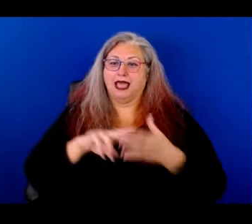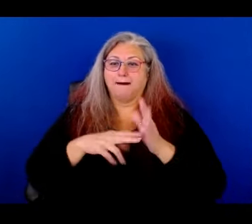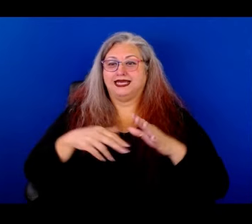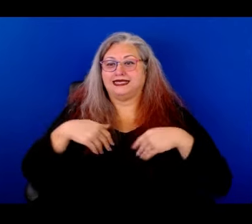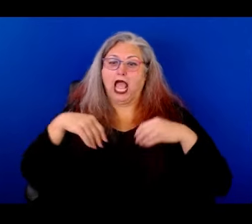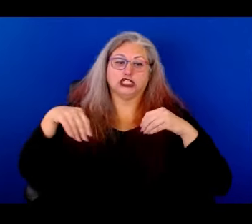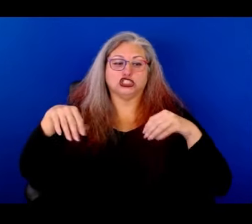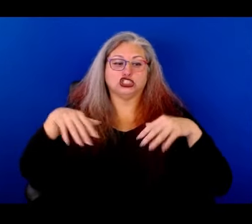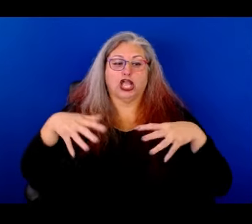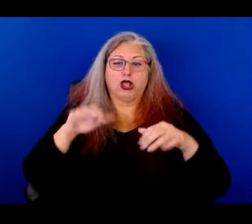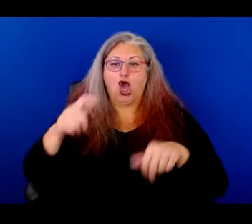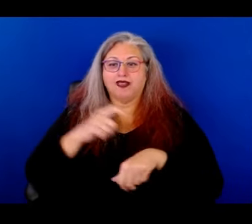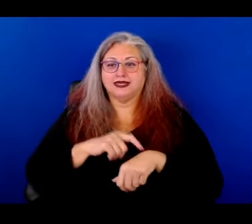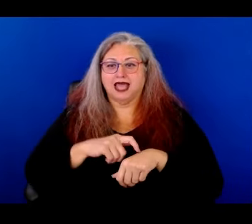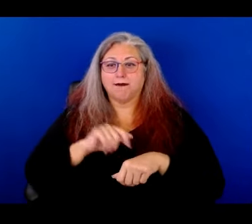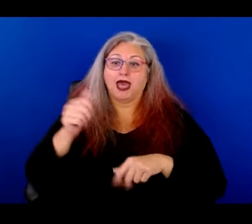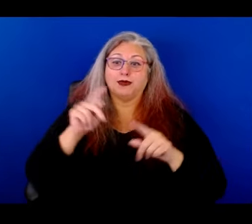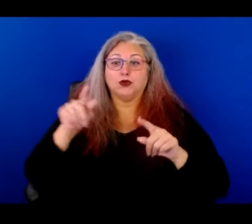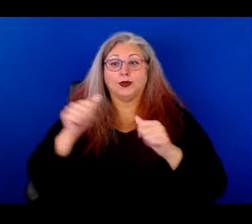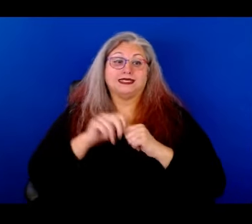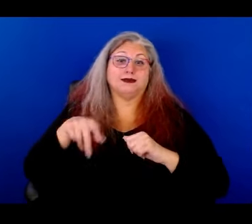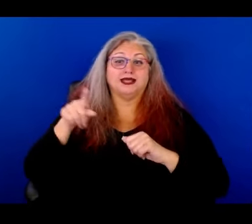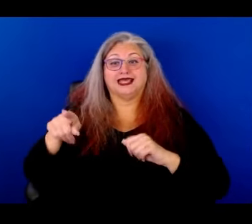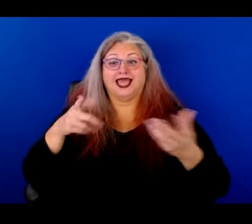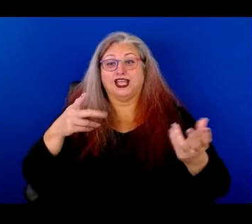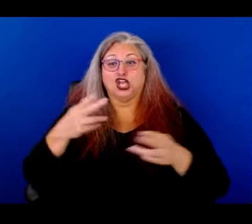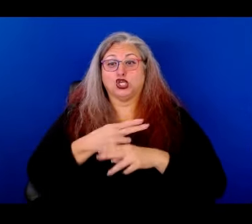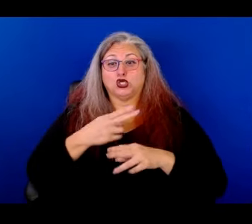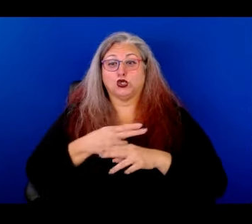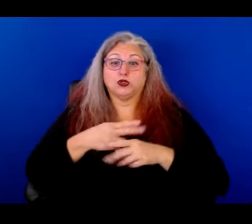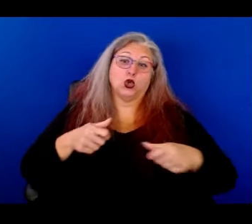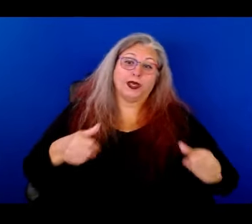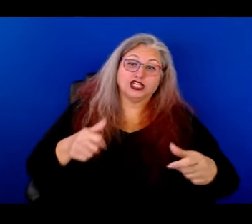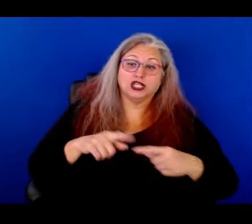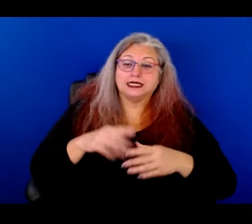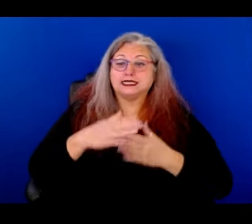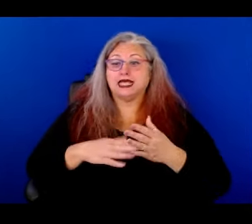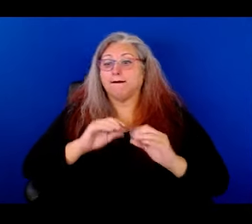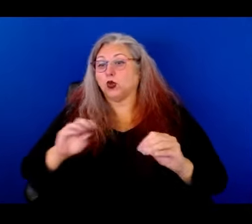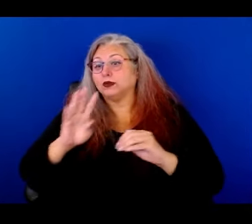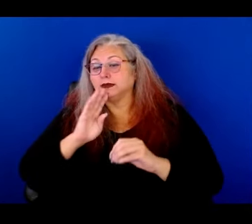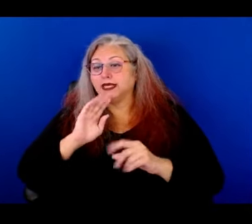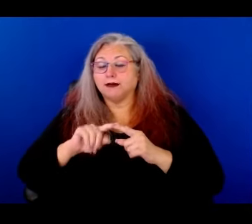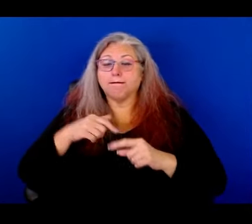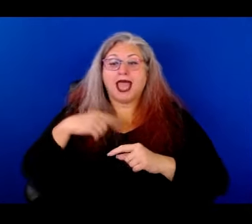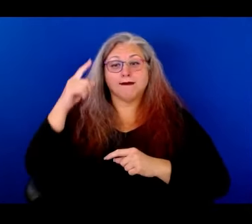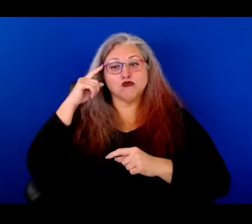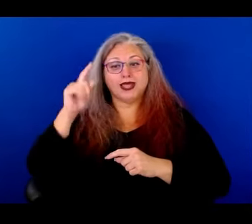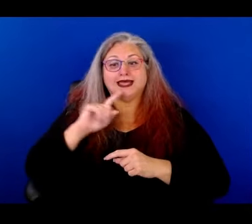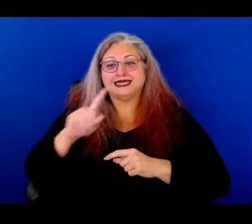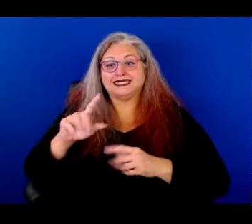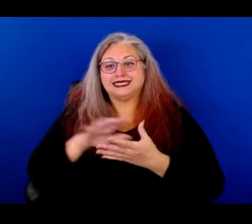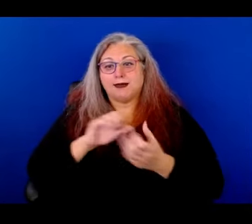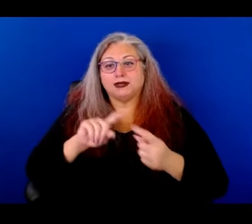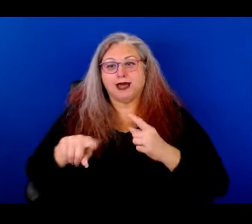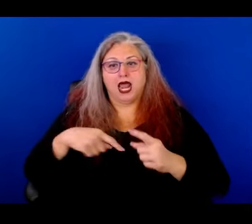means I shake all the time. Other people with cerebral palsy use wheelchairs. Some are nonverbal. My brain is